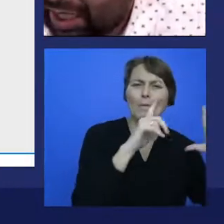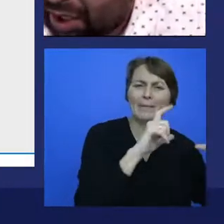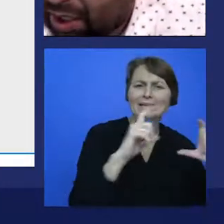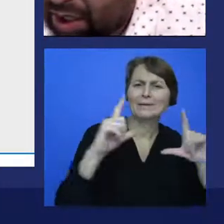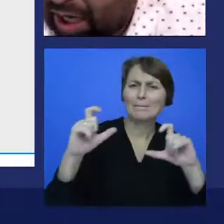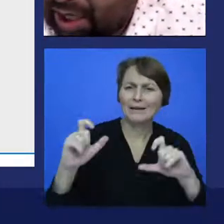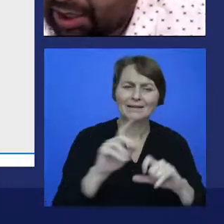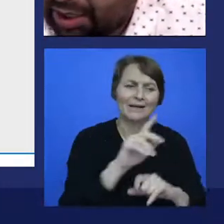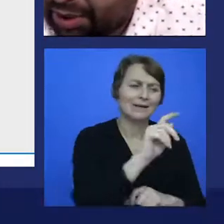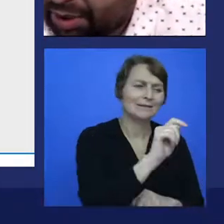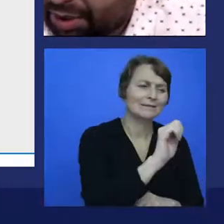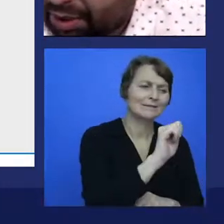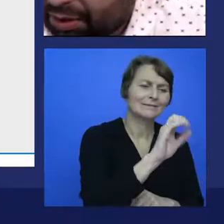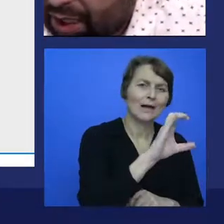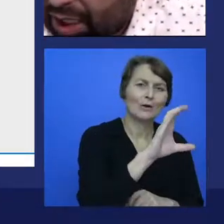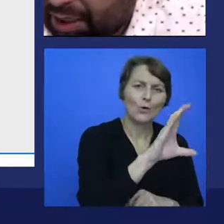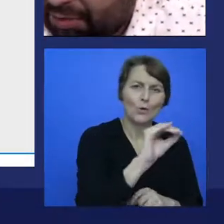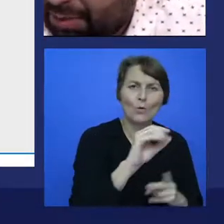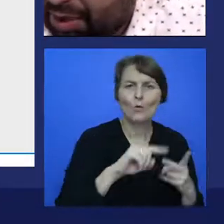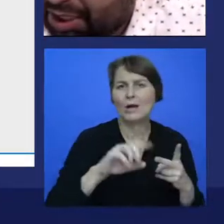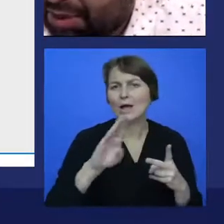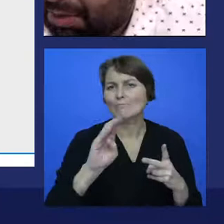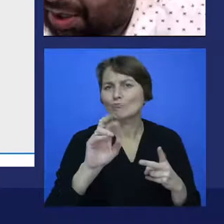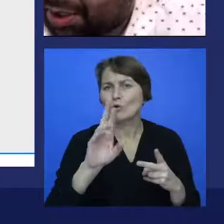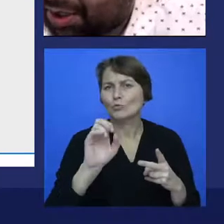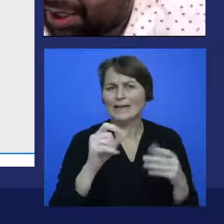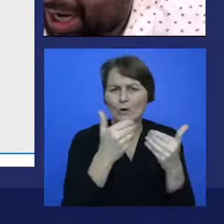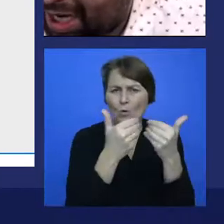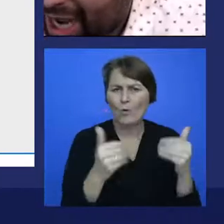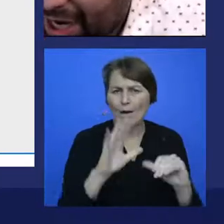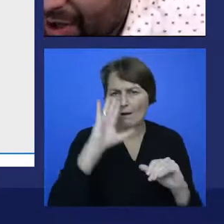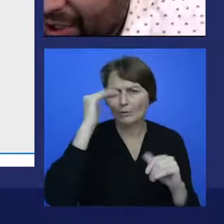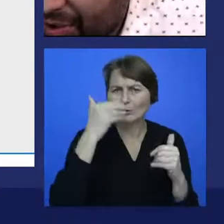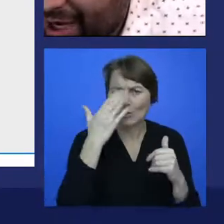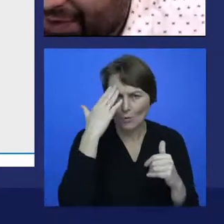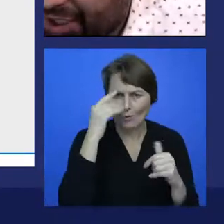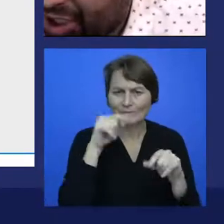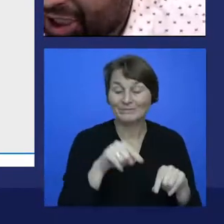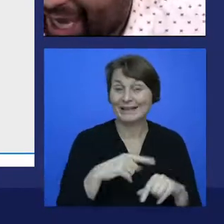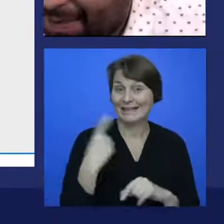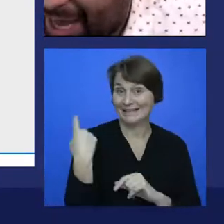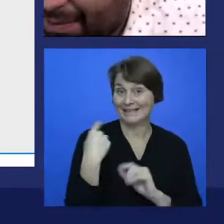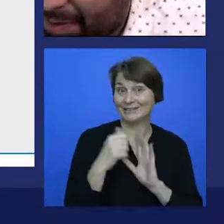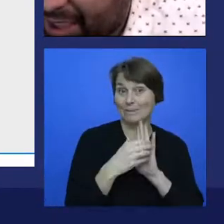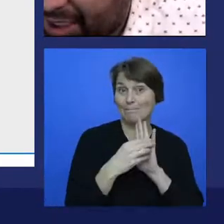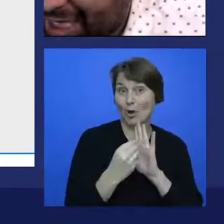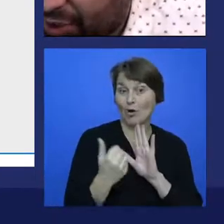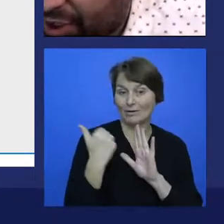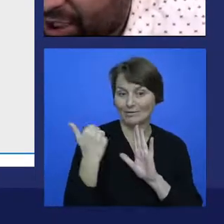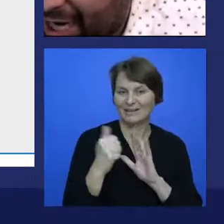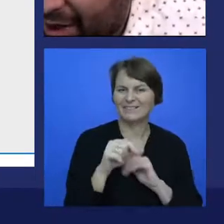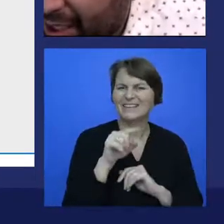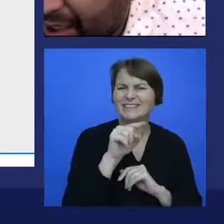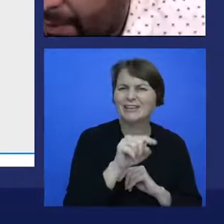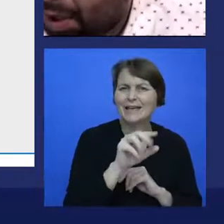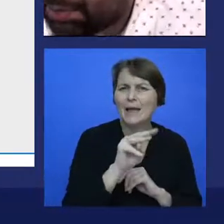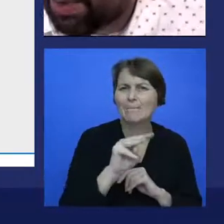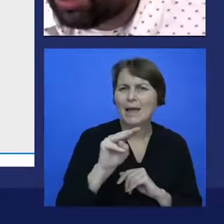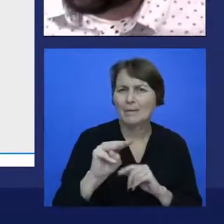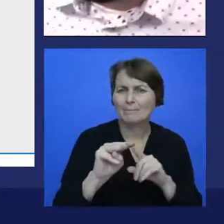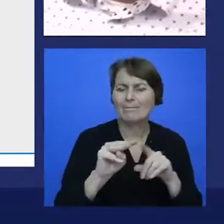to go in here, let's go to some numbers. This is a model that's already trained. Notice you have this GMM. It stands for